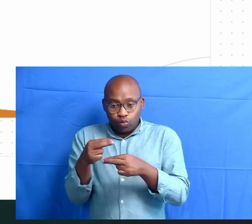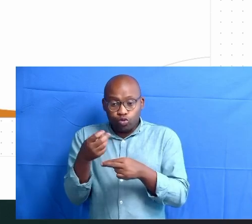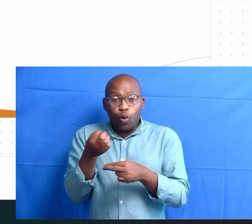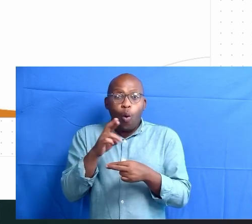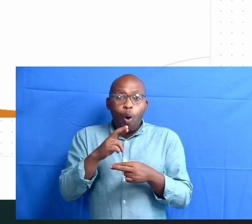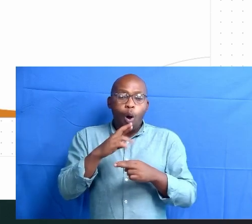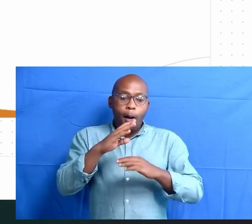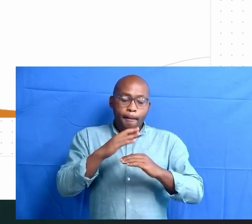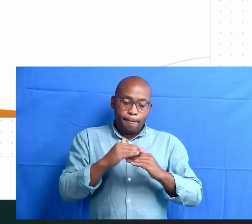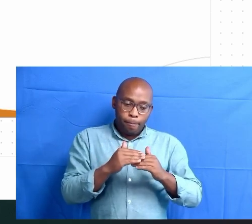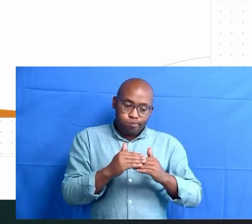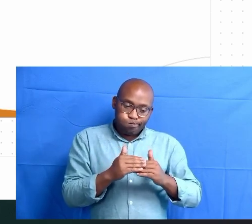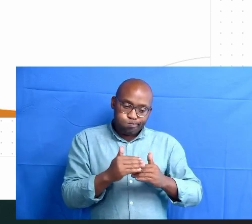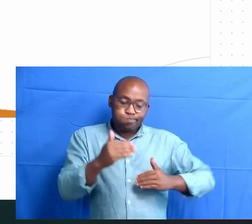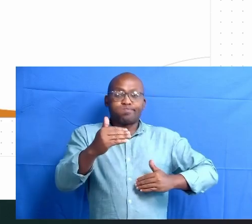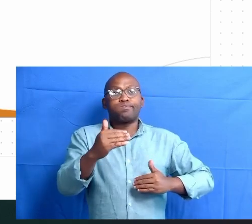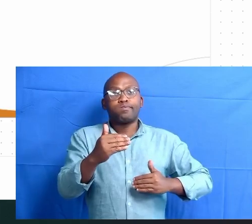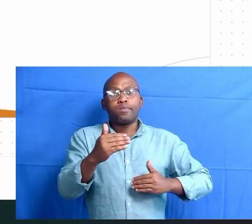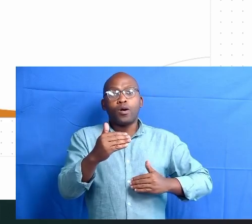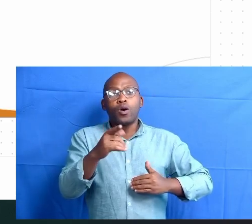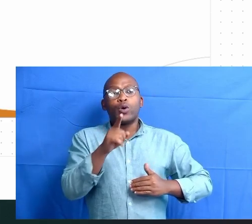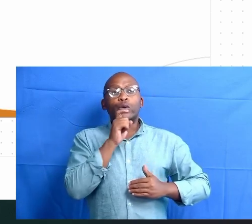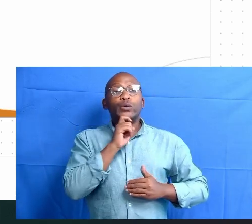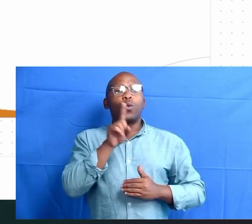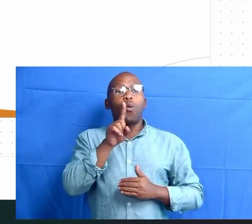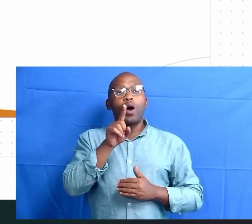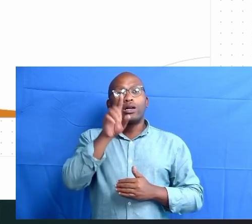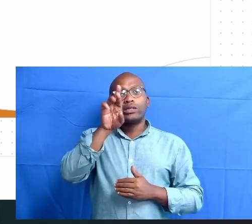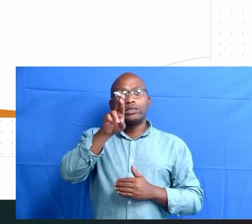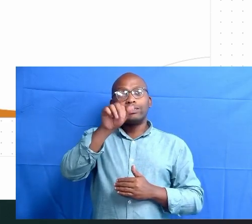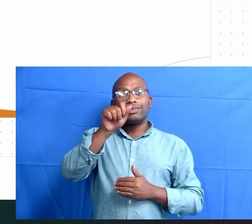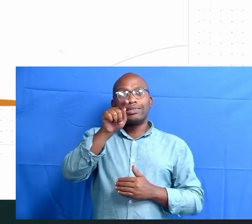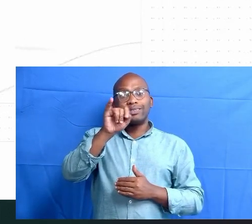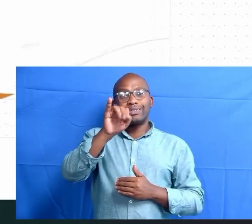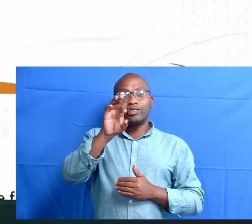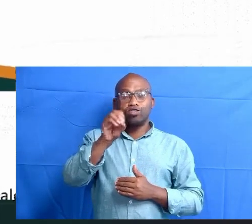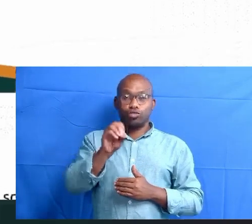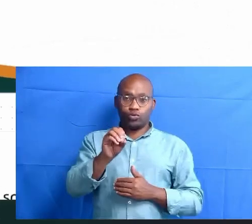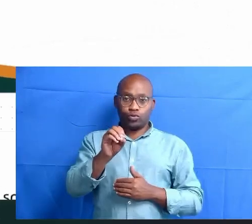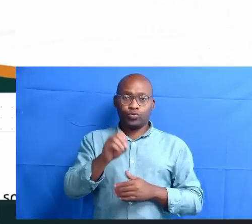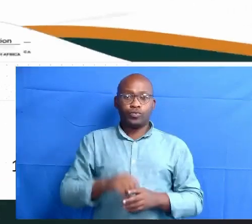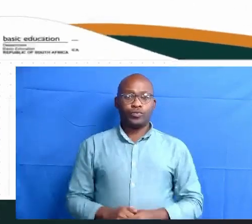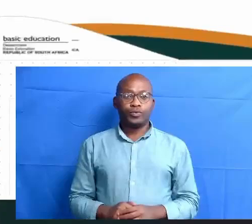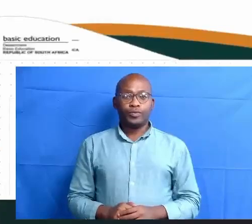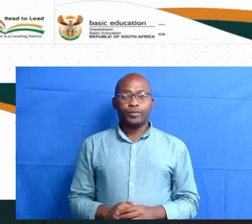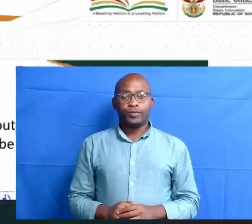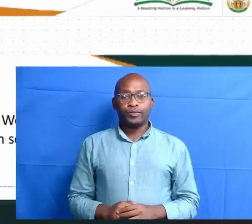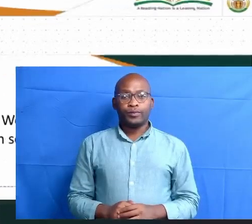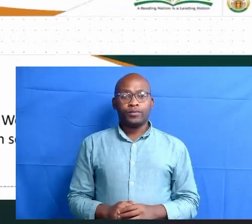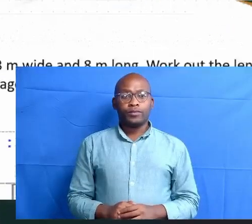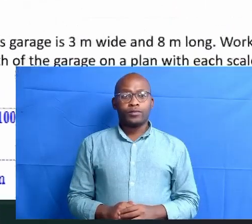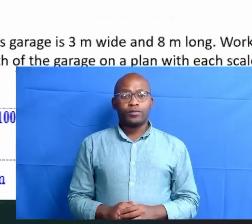or enlarged by the certain ratio, which is called a scale factor.